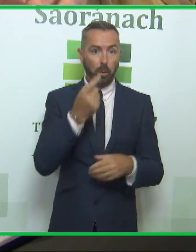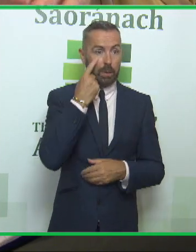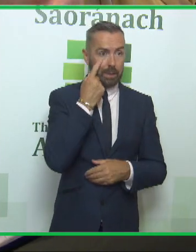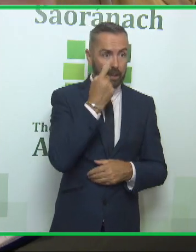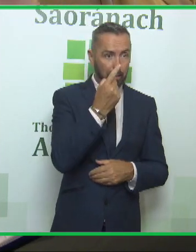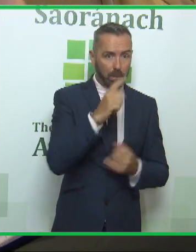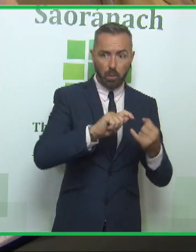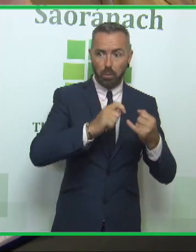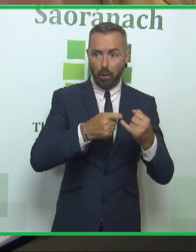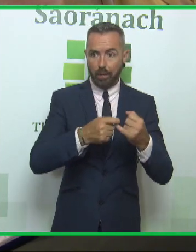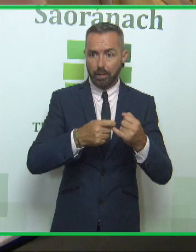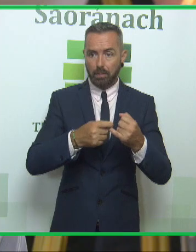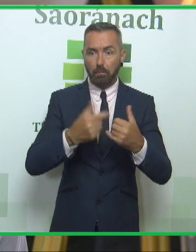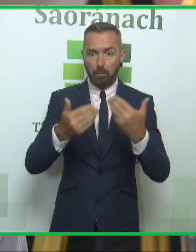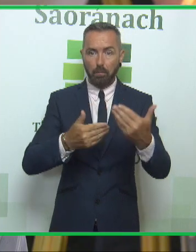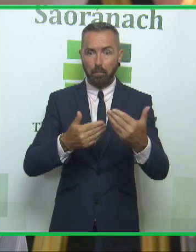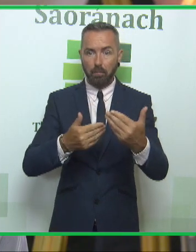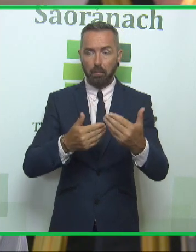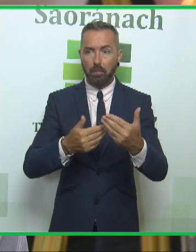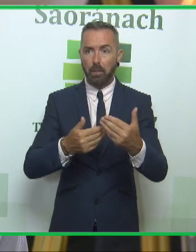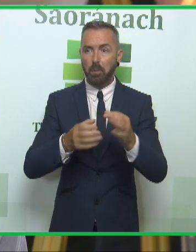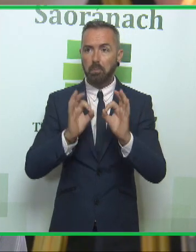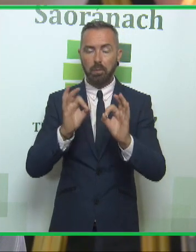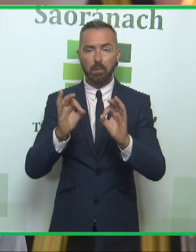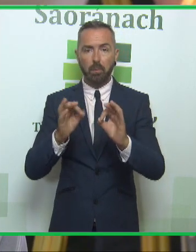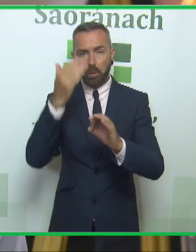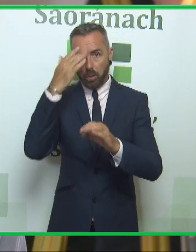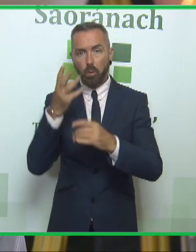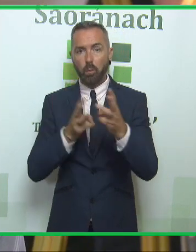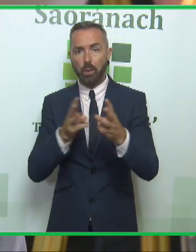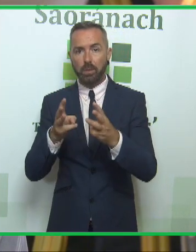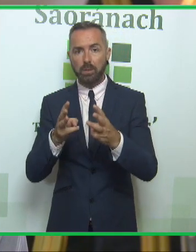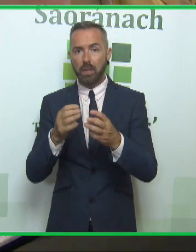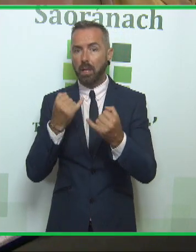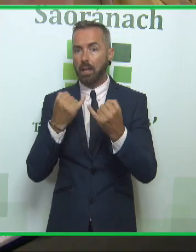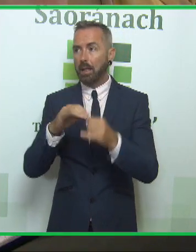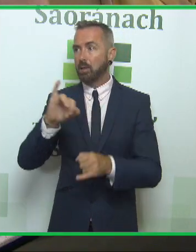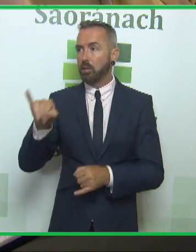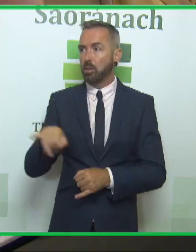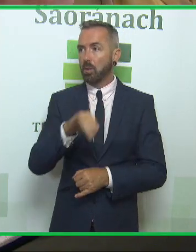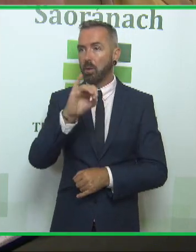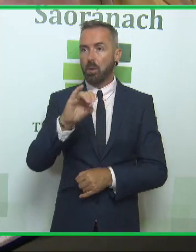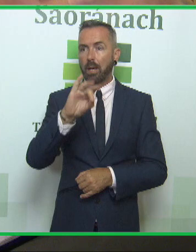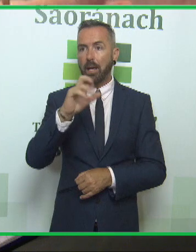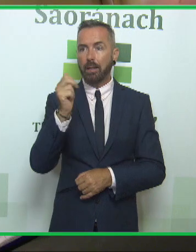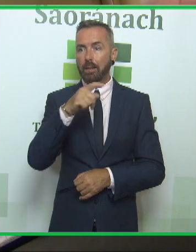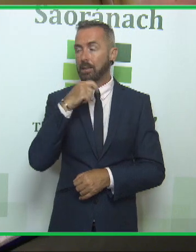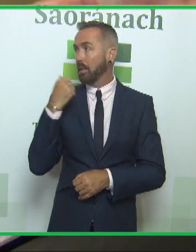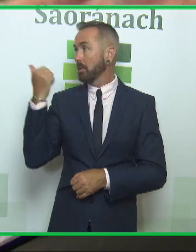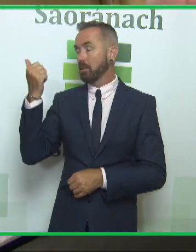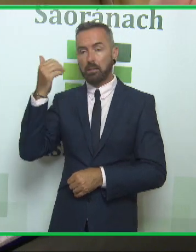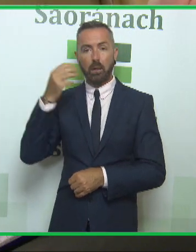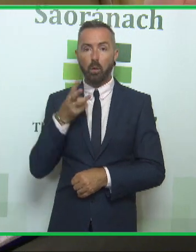Jo-Hanna is saying, it is very much that we know what we're doing and we know what works, and it's just trying to make sure that the person, but it's